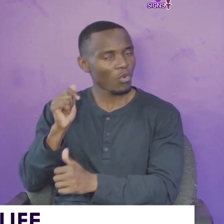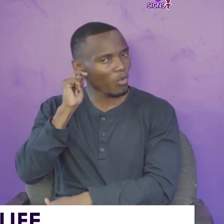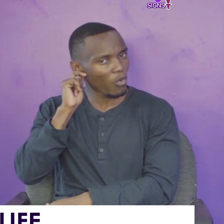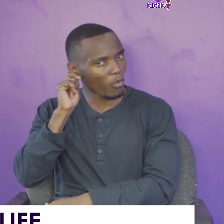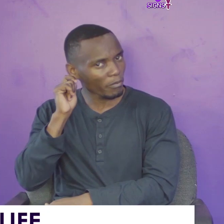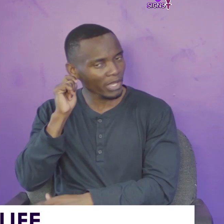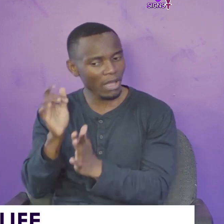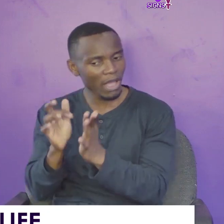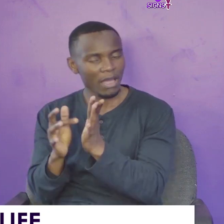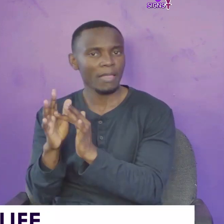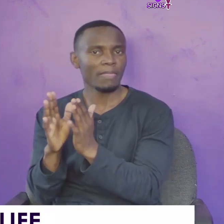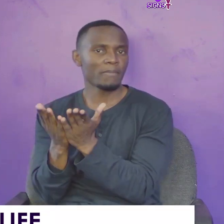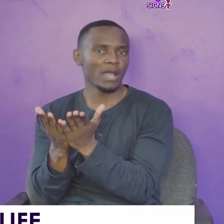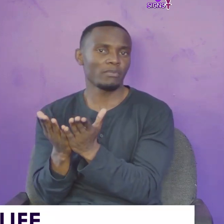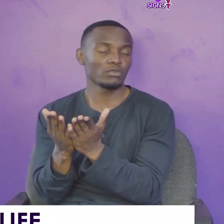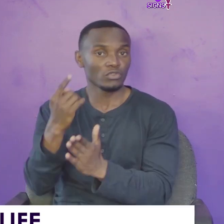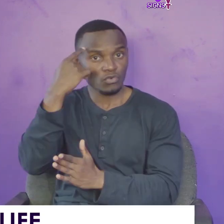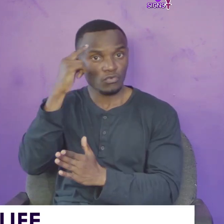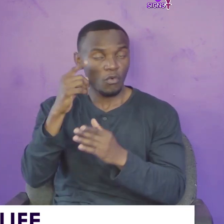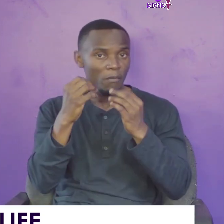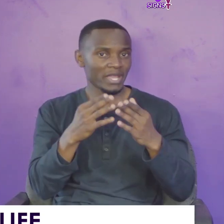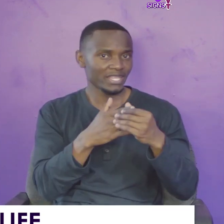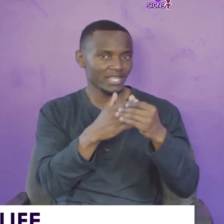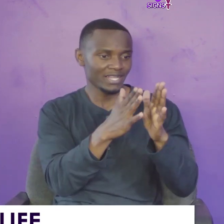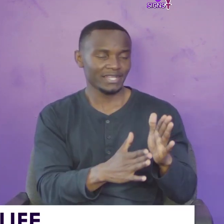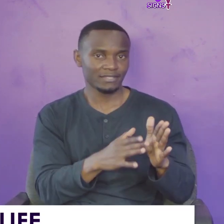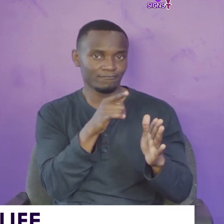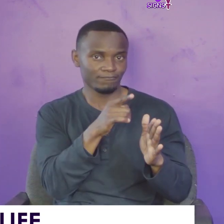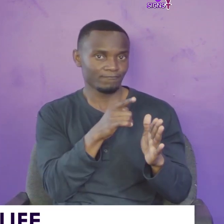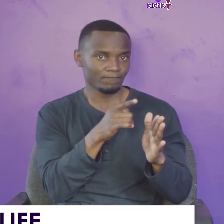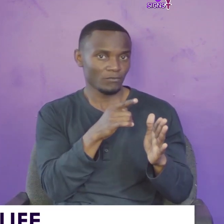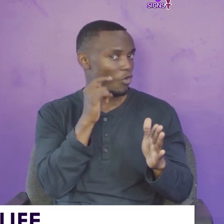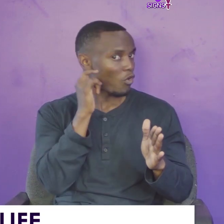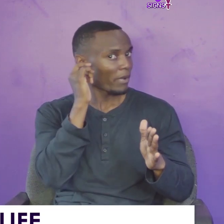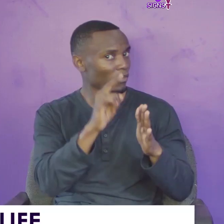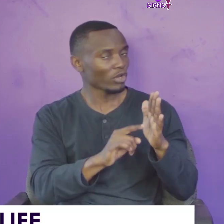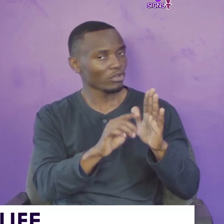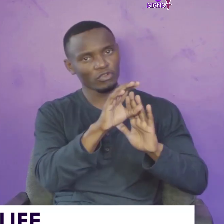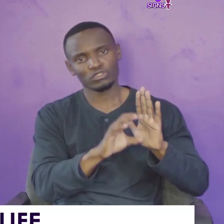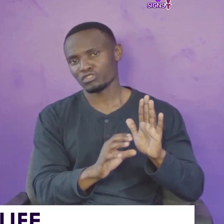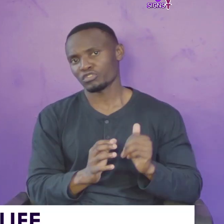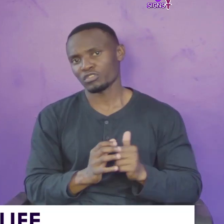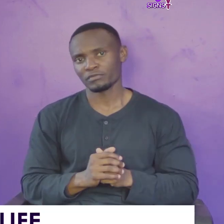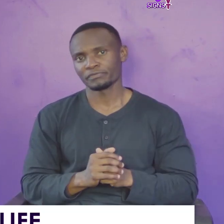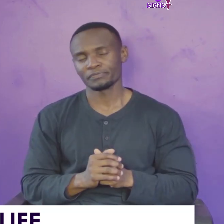So for many leaders, it's actually constitution. Am I right? Yes. Yeah. It is constitutional.